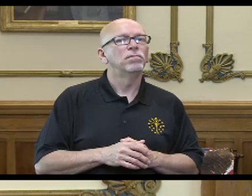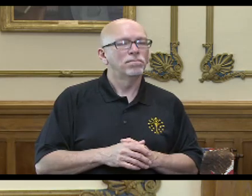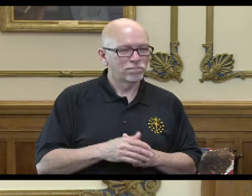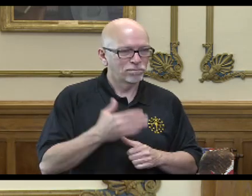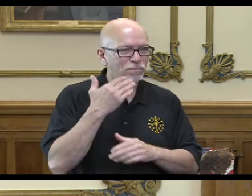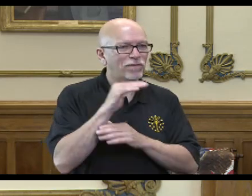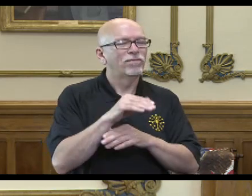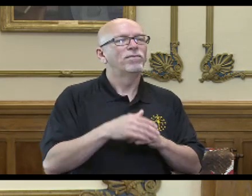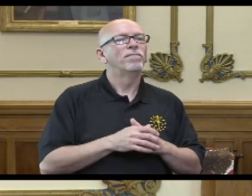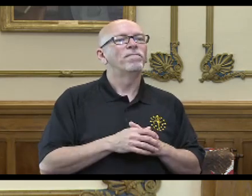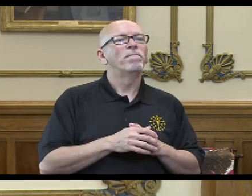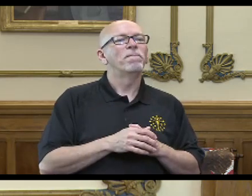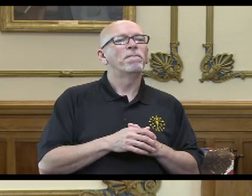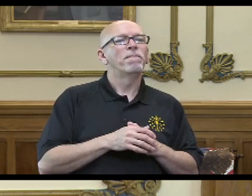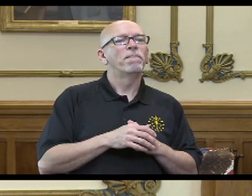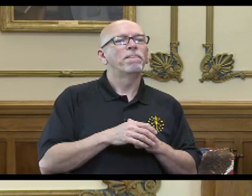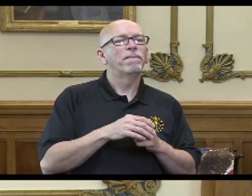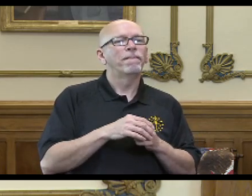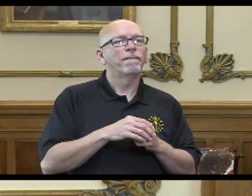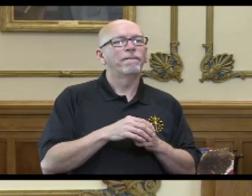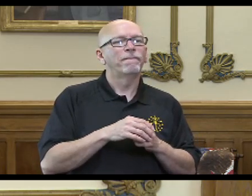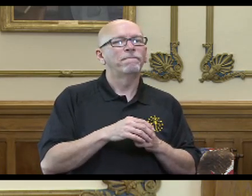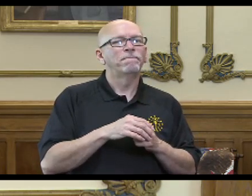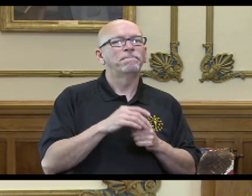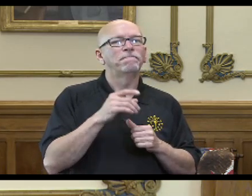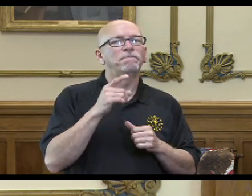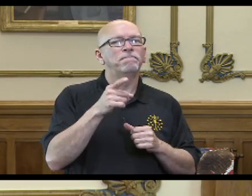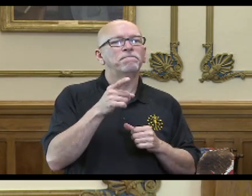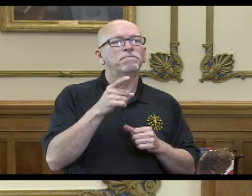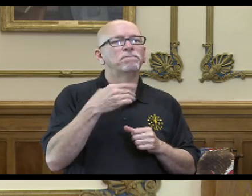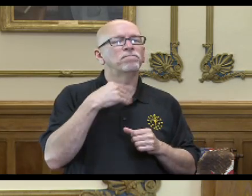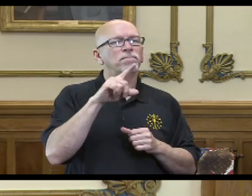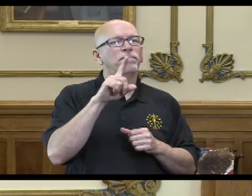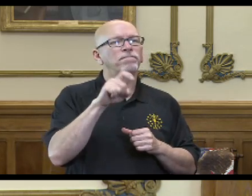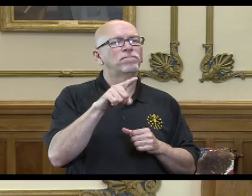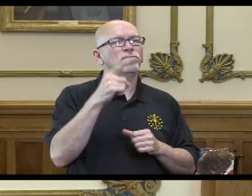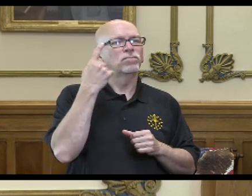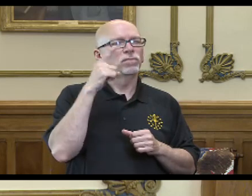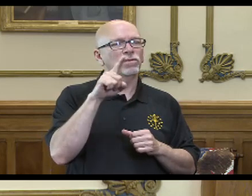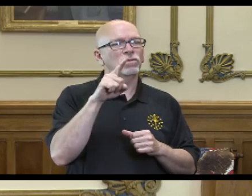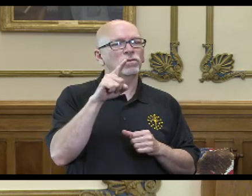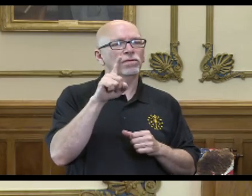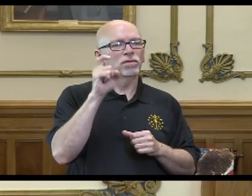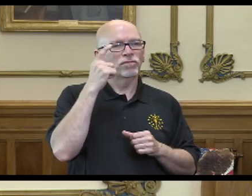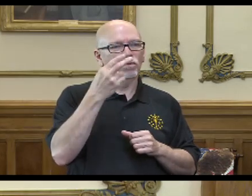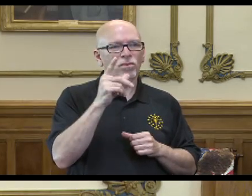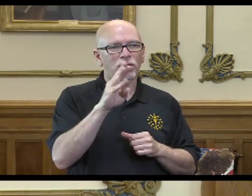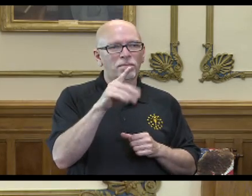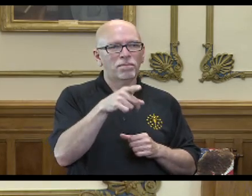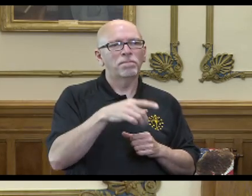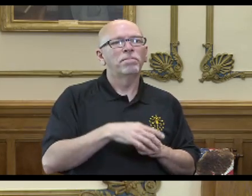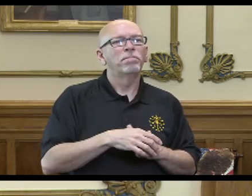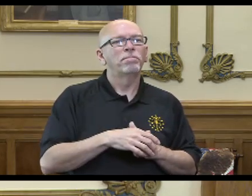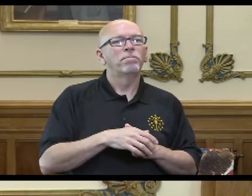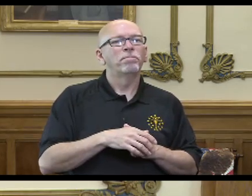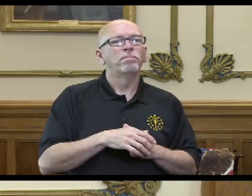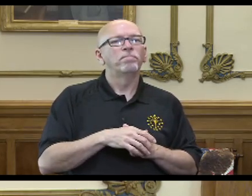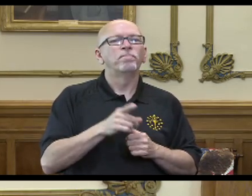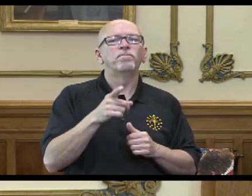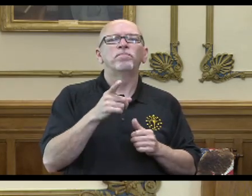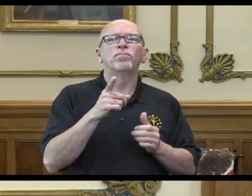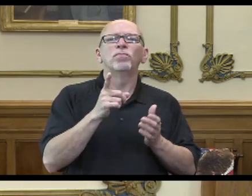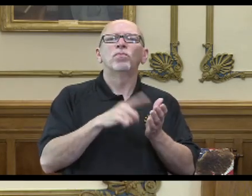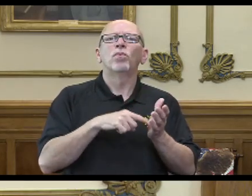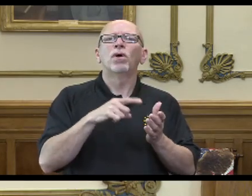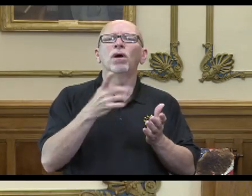Good afternoon. I had a question for Governor Holcomb. What